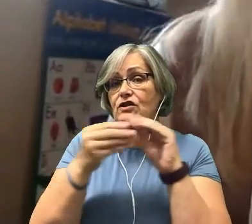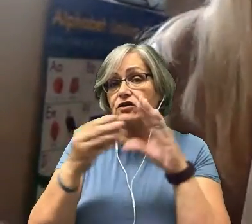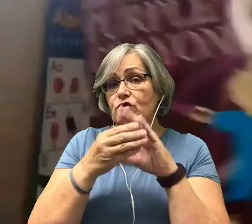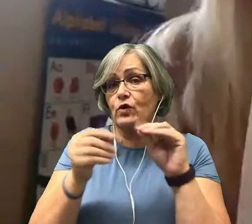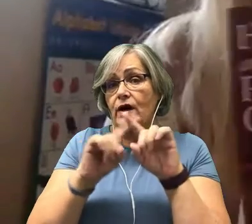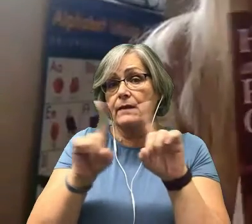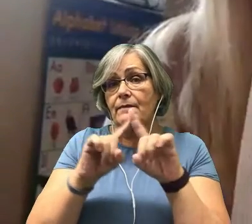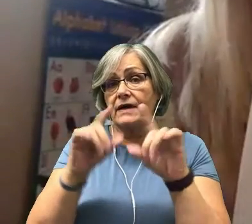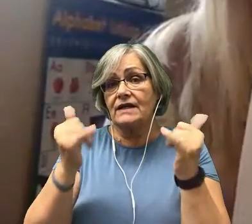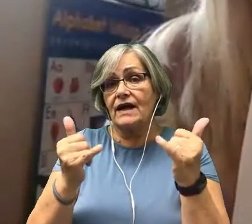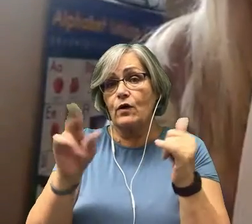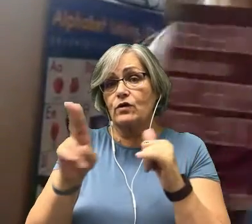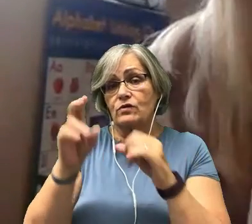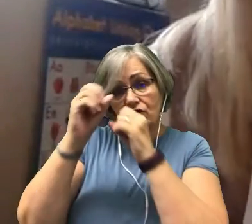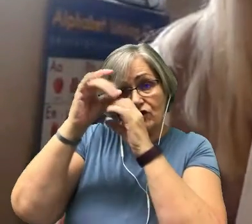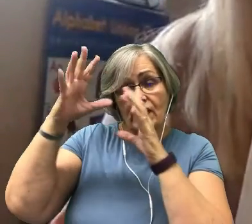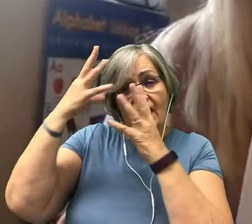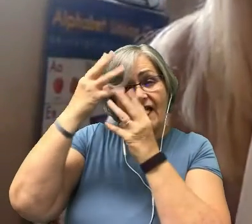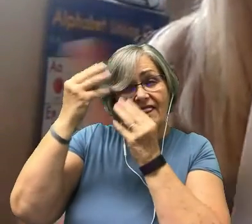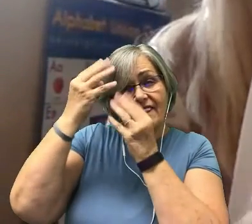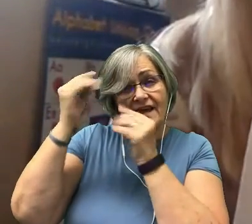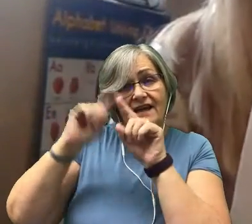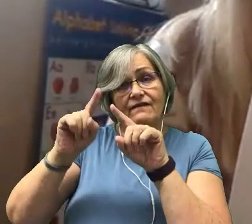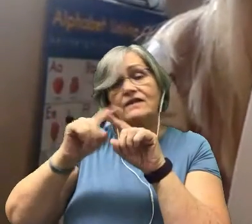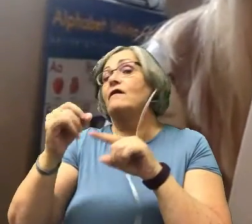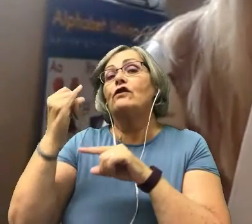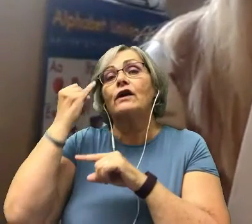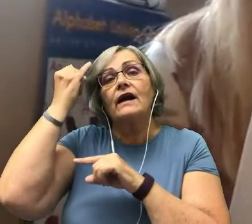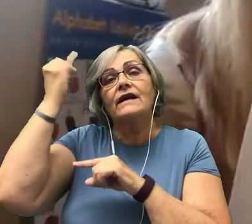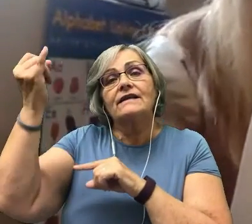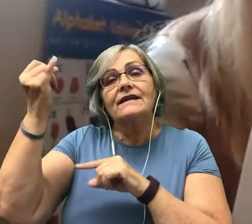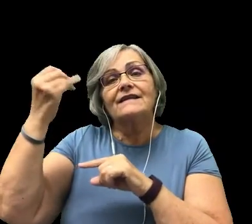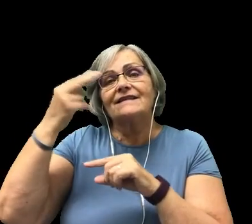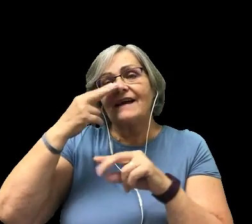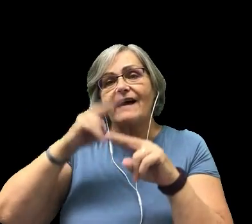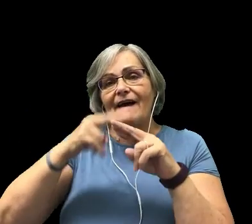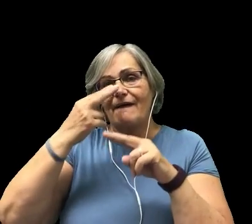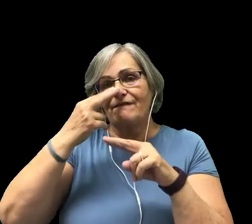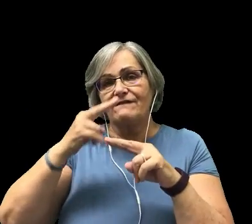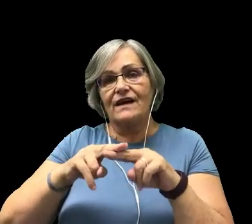meantime, use your imagination to think of an idea for tomorrow. Have fun, friends.